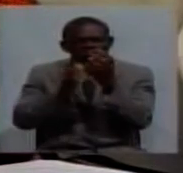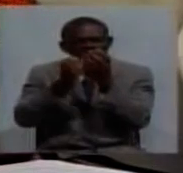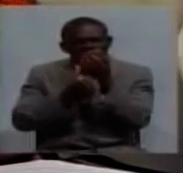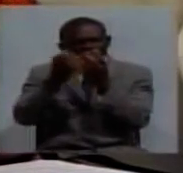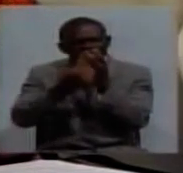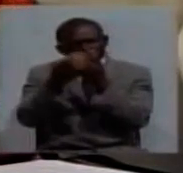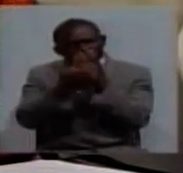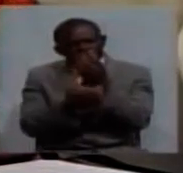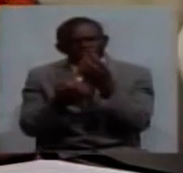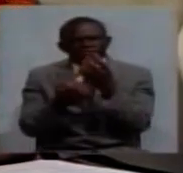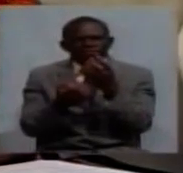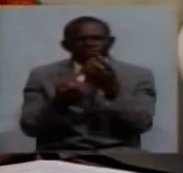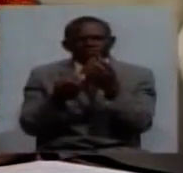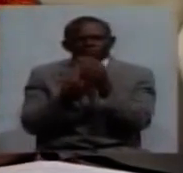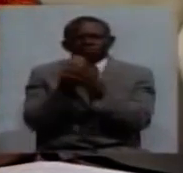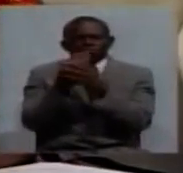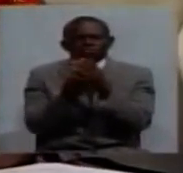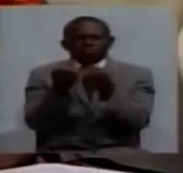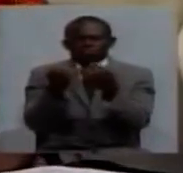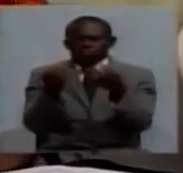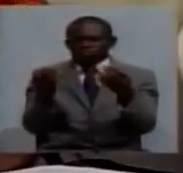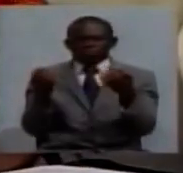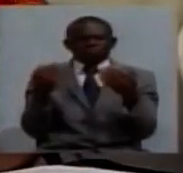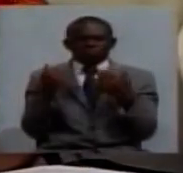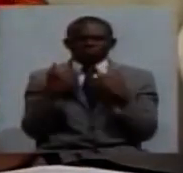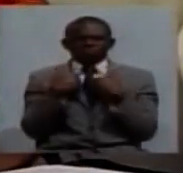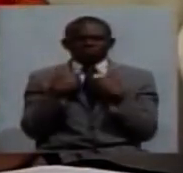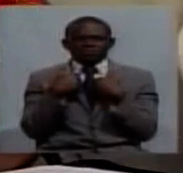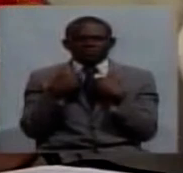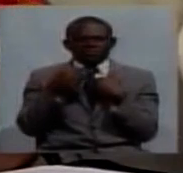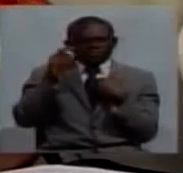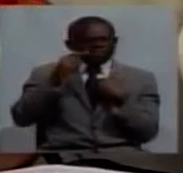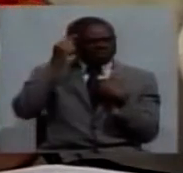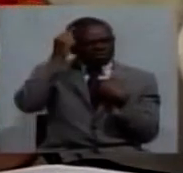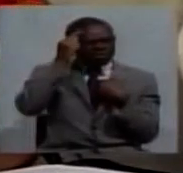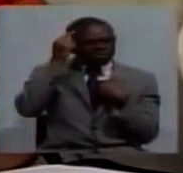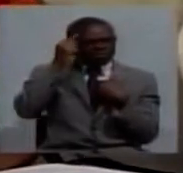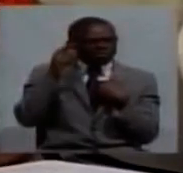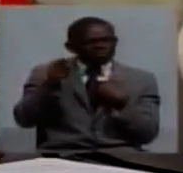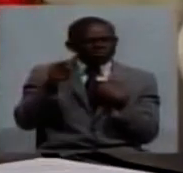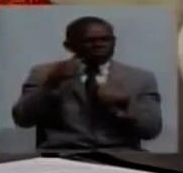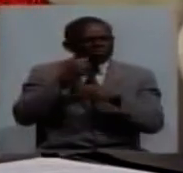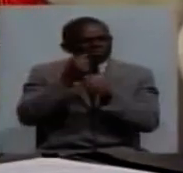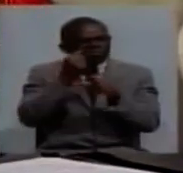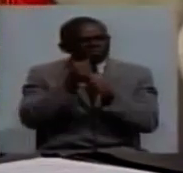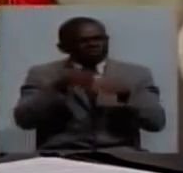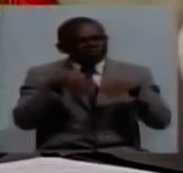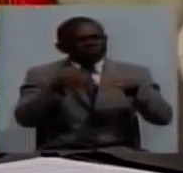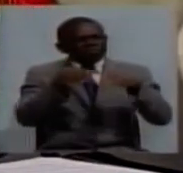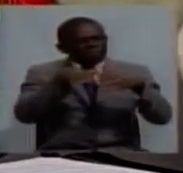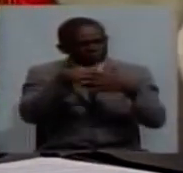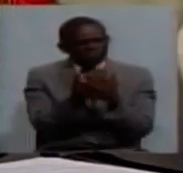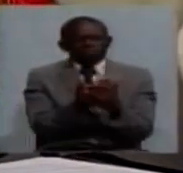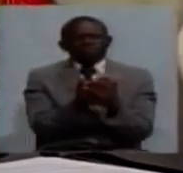the marketing strategy around the goods? Zambians should not be hungry. But maybe that also means we need to change the way we